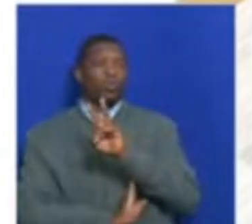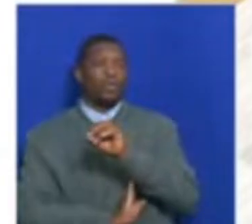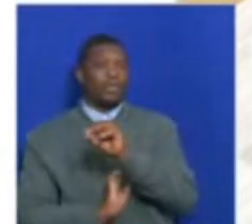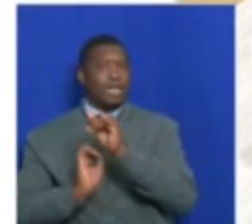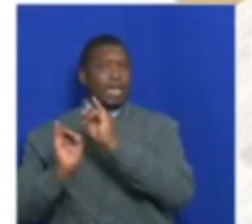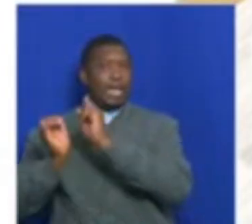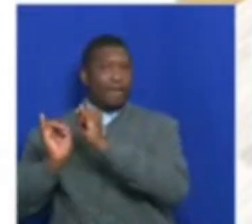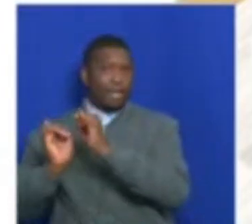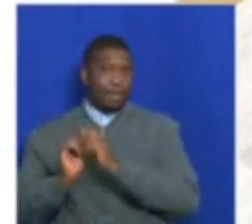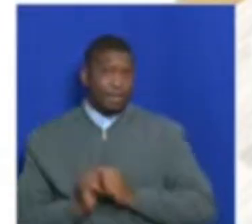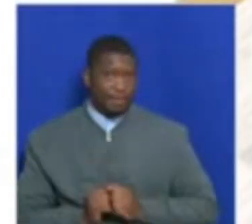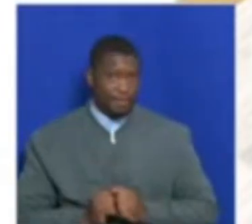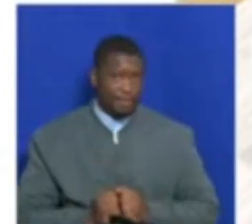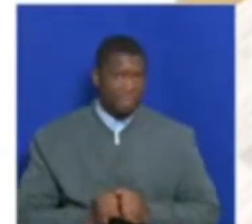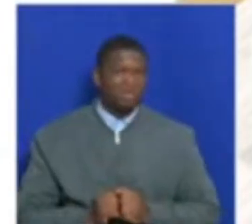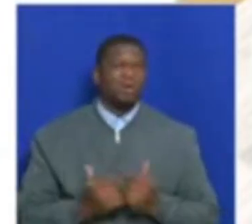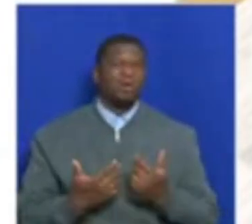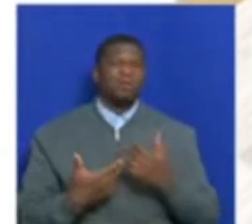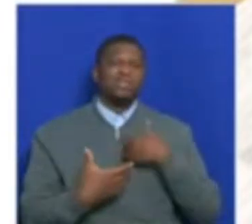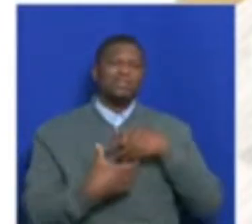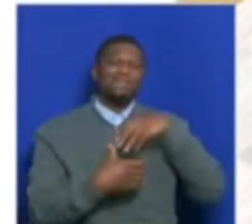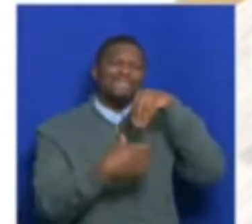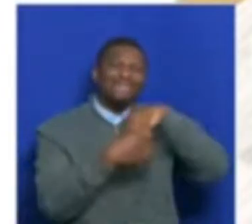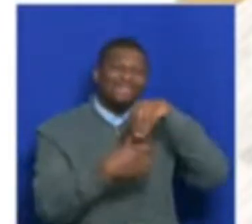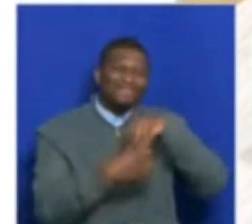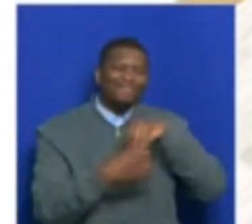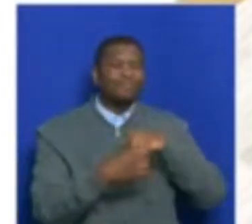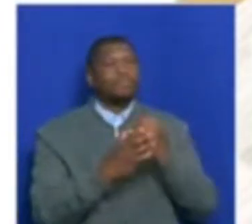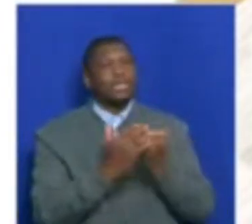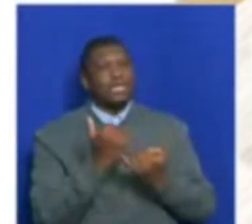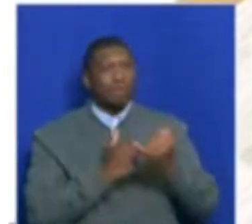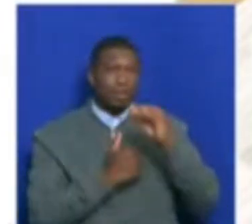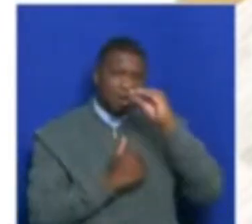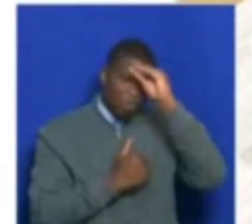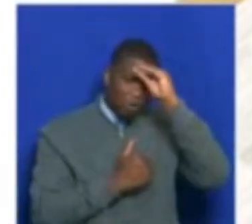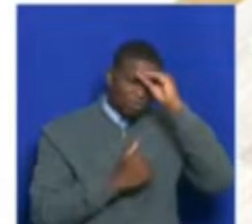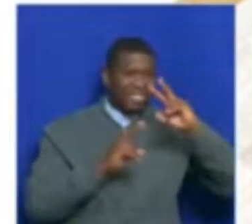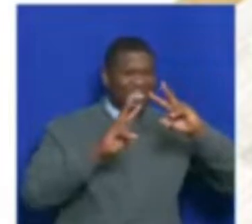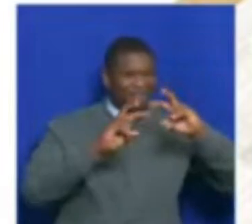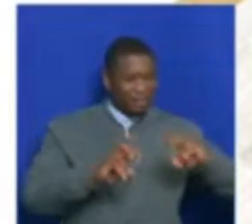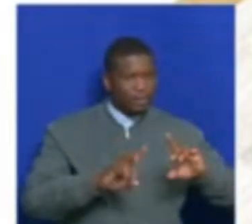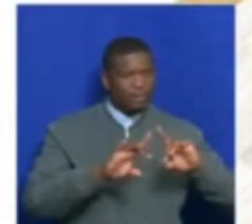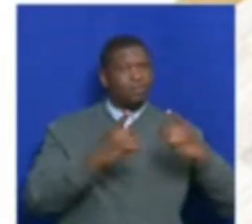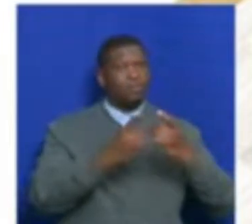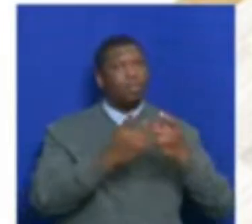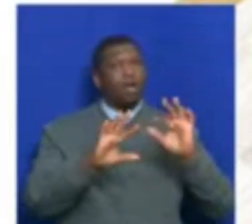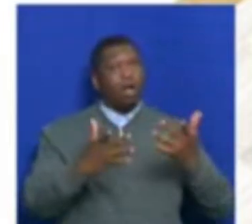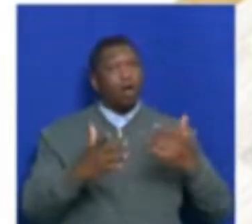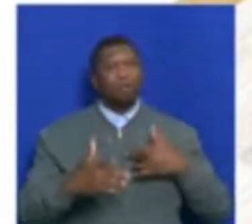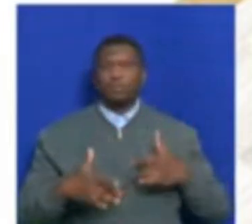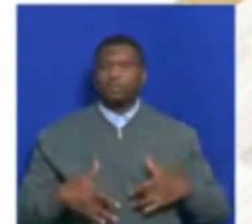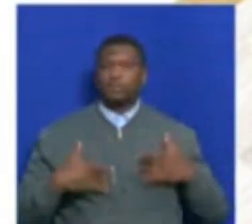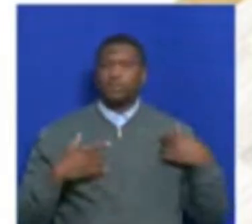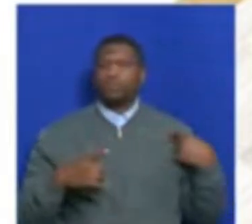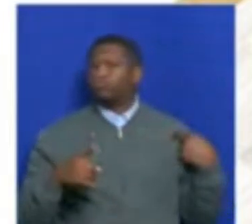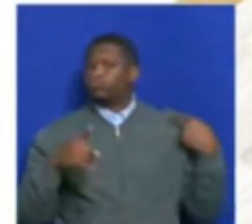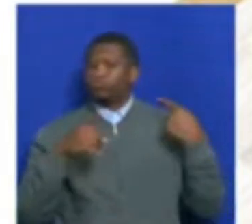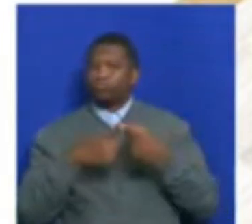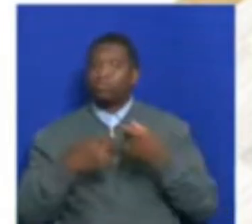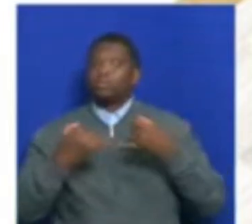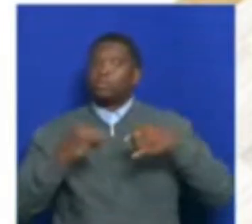So I've been in the Independent Police Investigative Directorate to my current date, and I am the